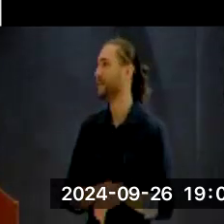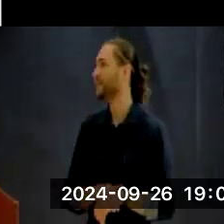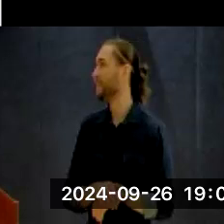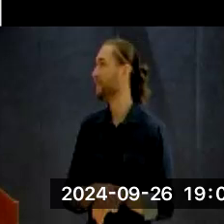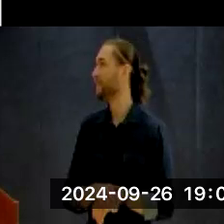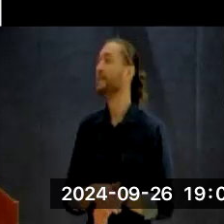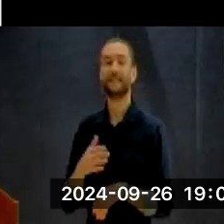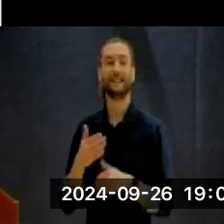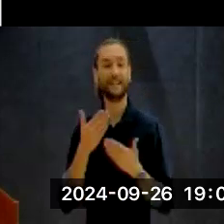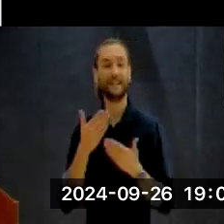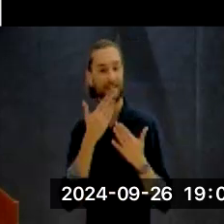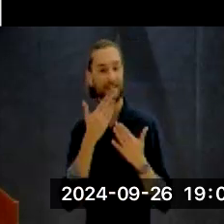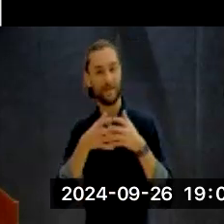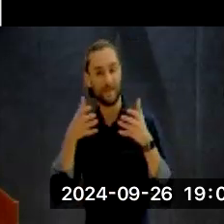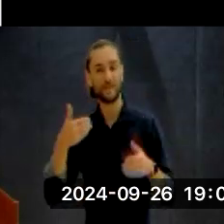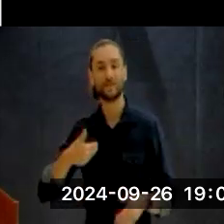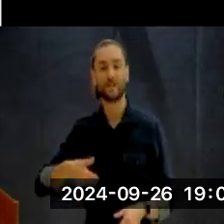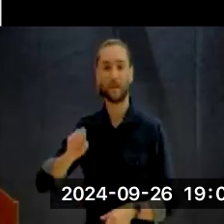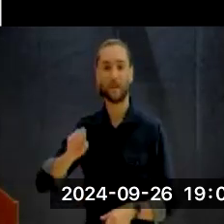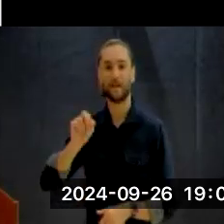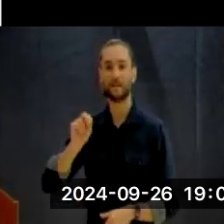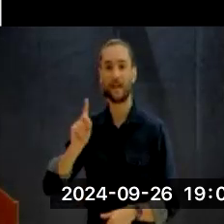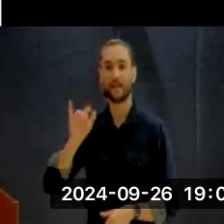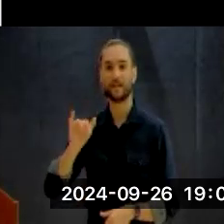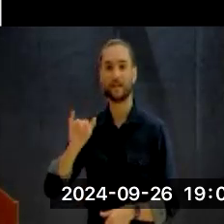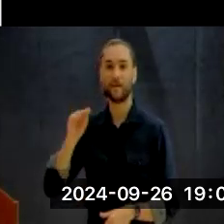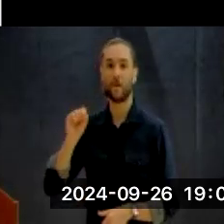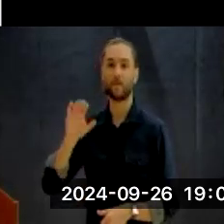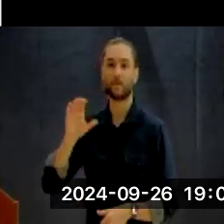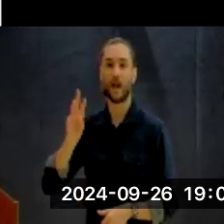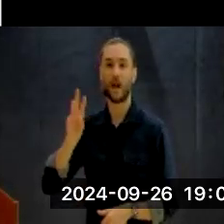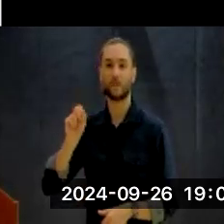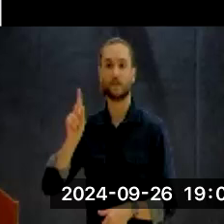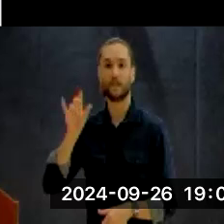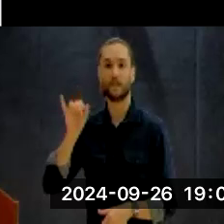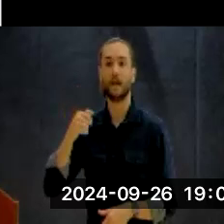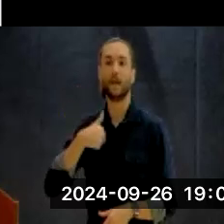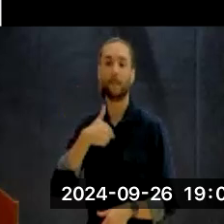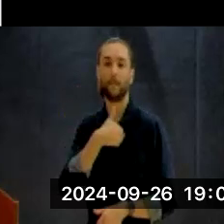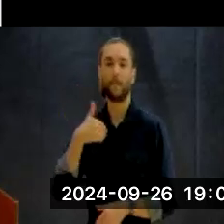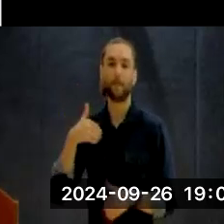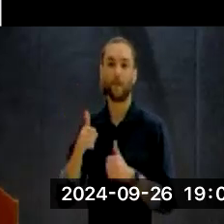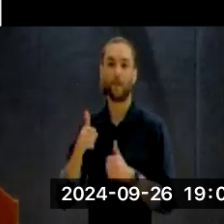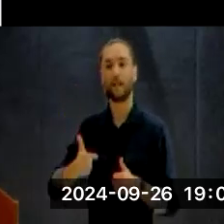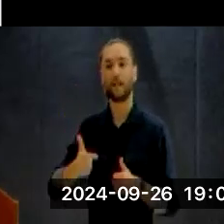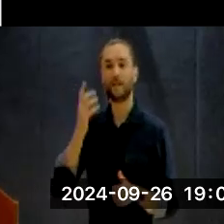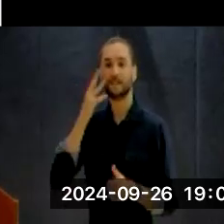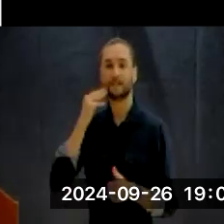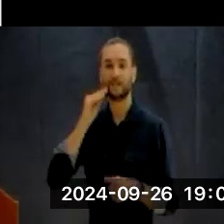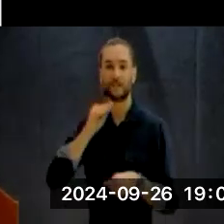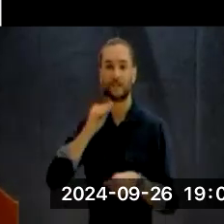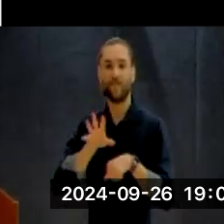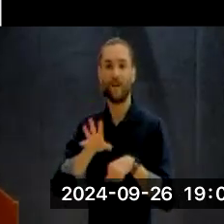so much. Good evening. My name is Sandy Muskowski. I am a member of Lived Experience Advisors. You were just listening